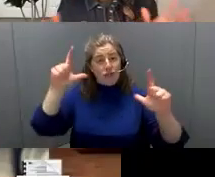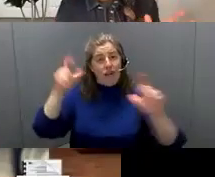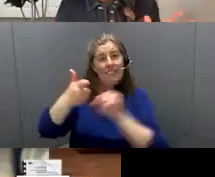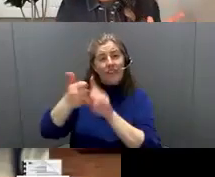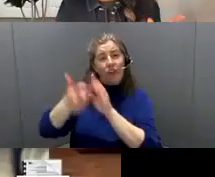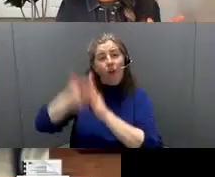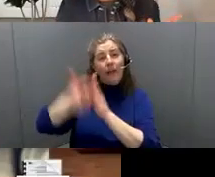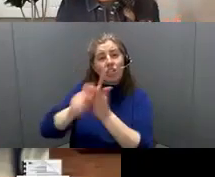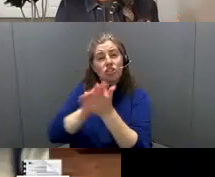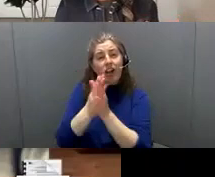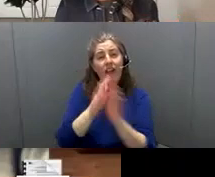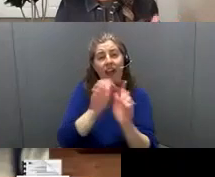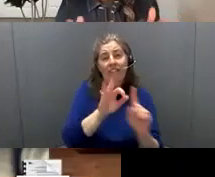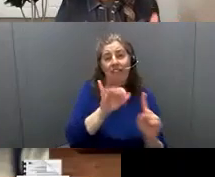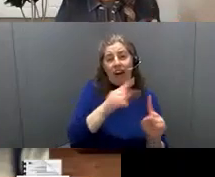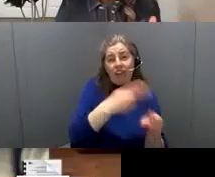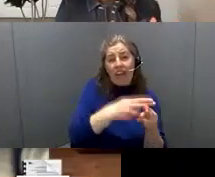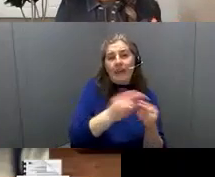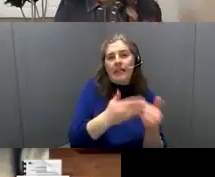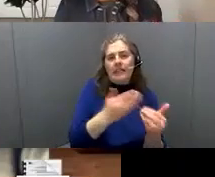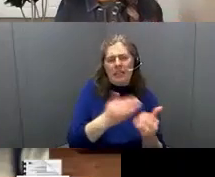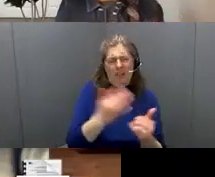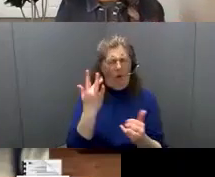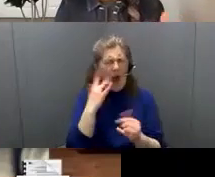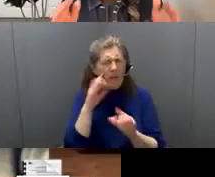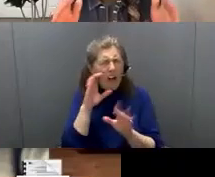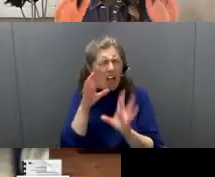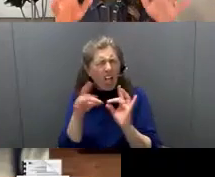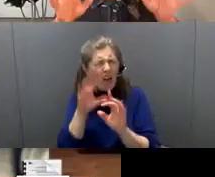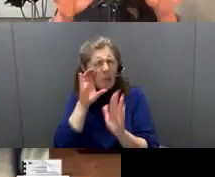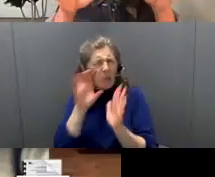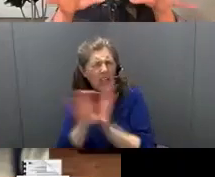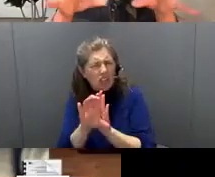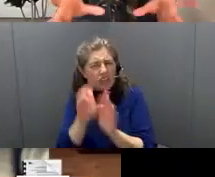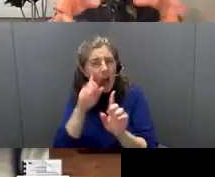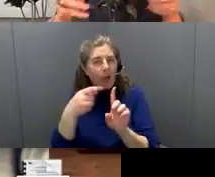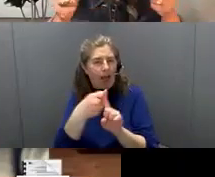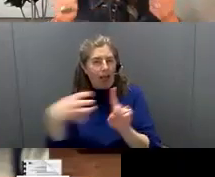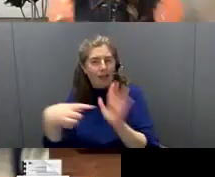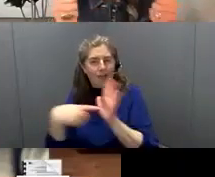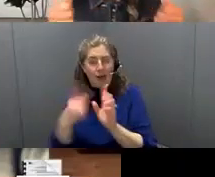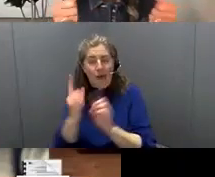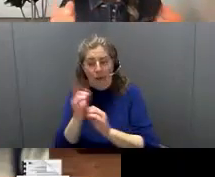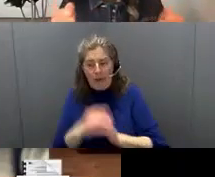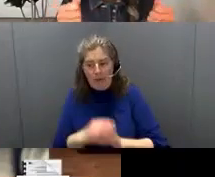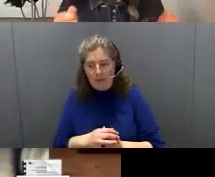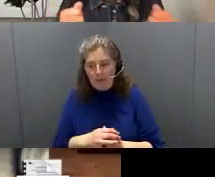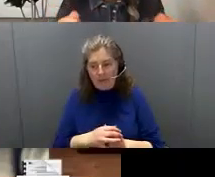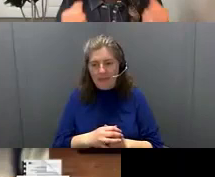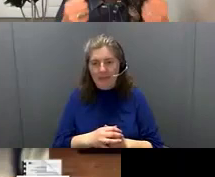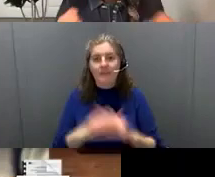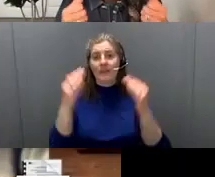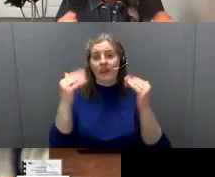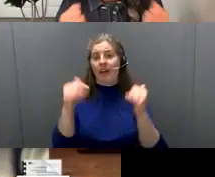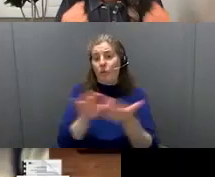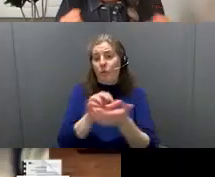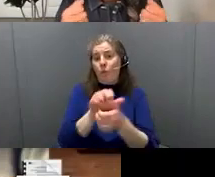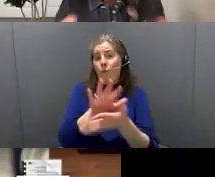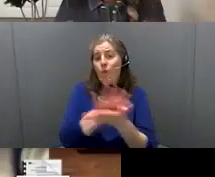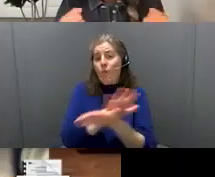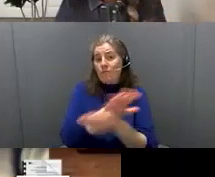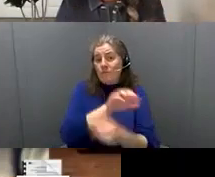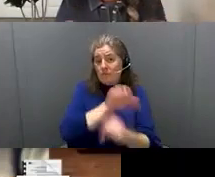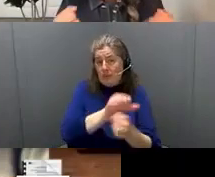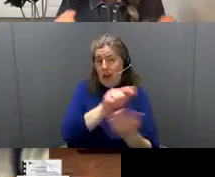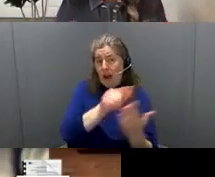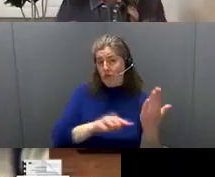am I talking about these pictures? I'll show you in just a moment. So we all have this working document, the same kind of document that you